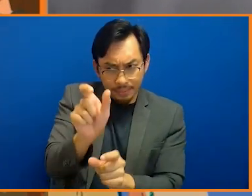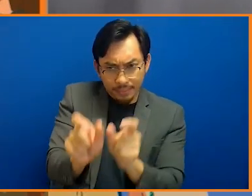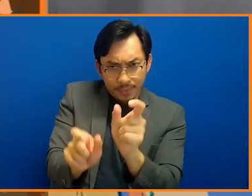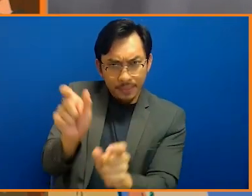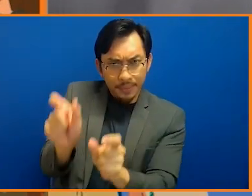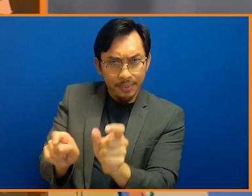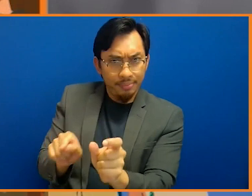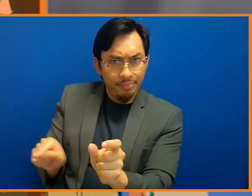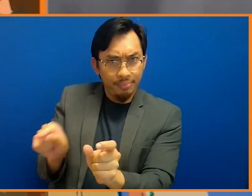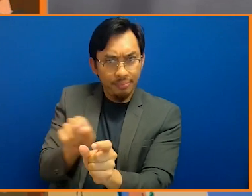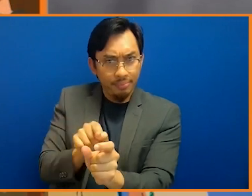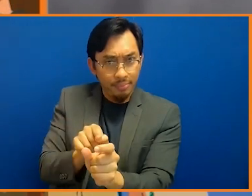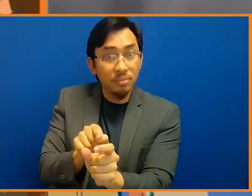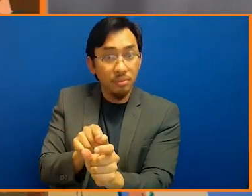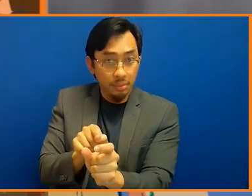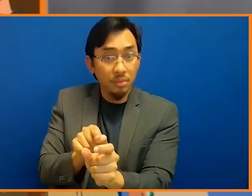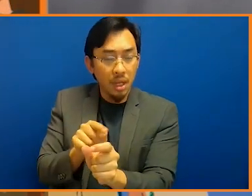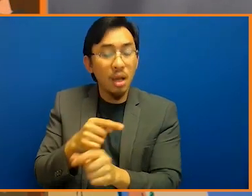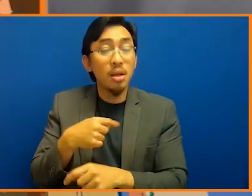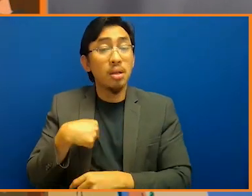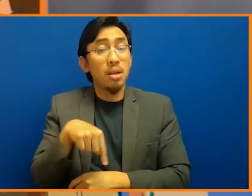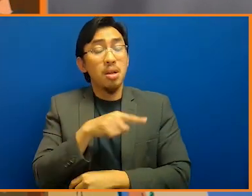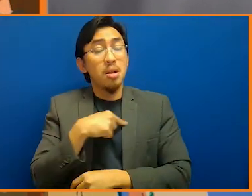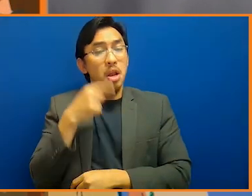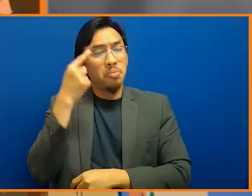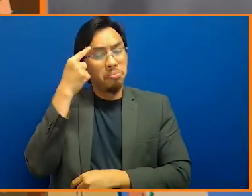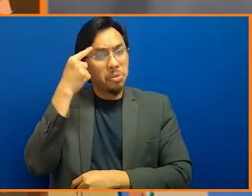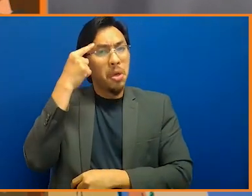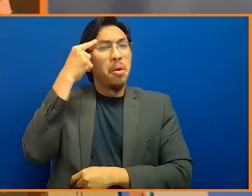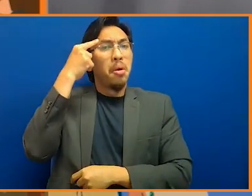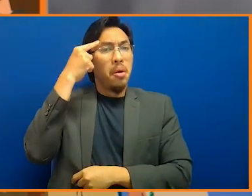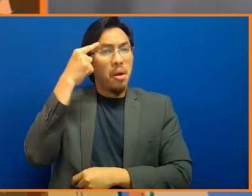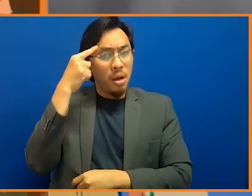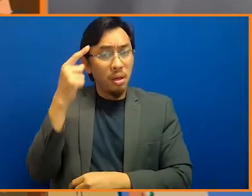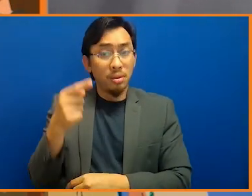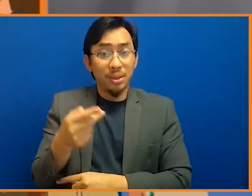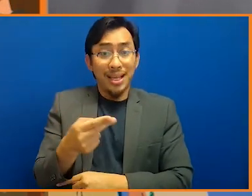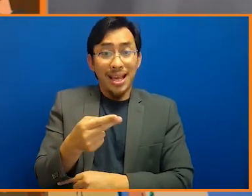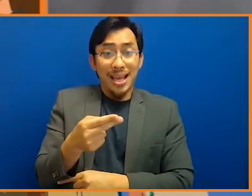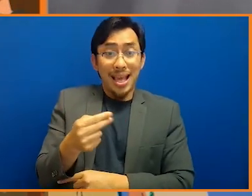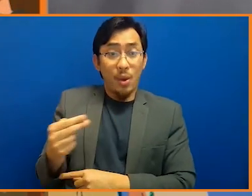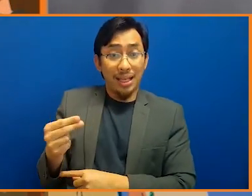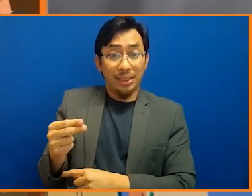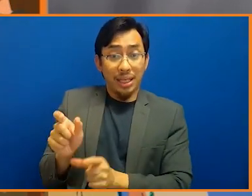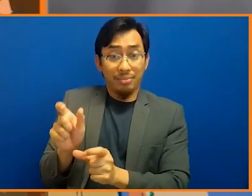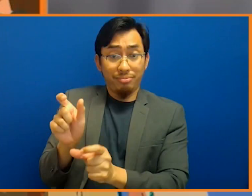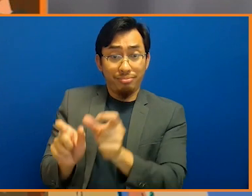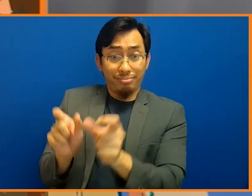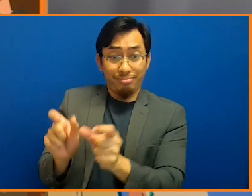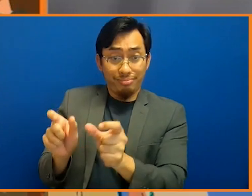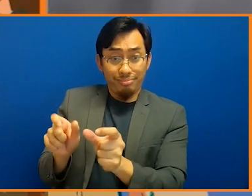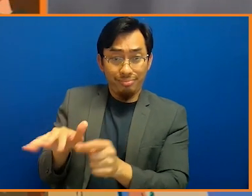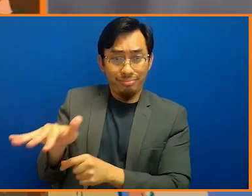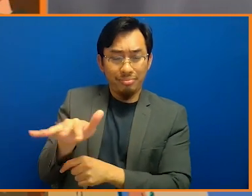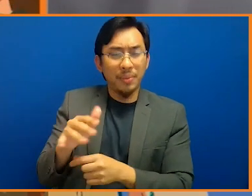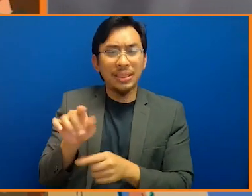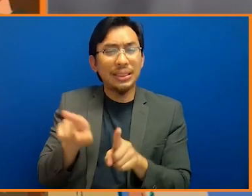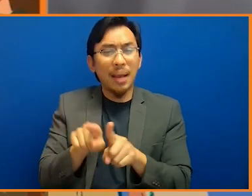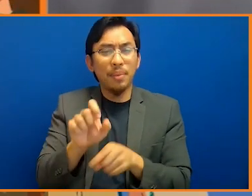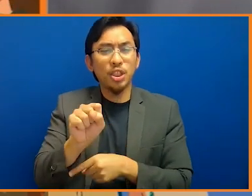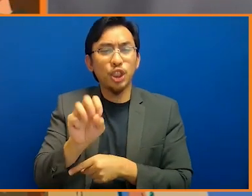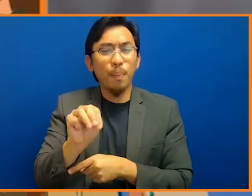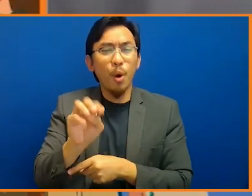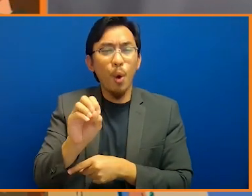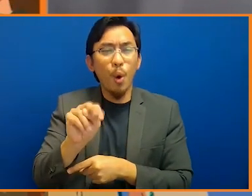also, we realize that every people or civilization have indigenous knowledge,